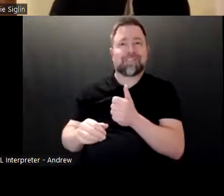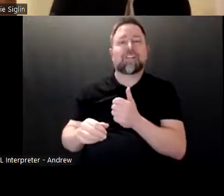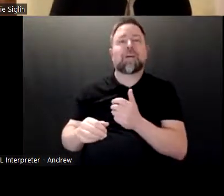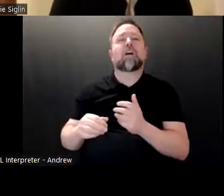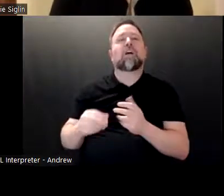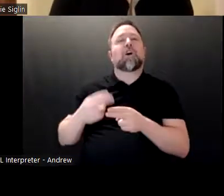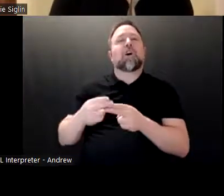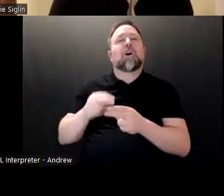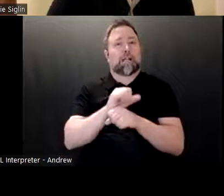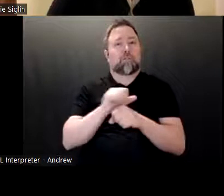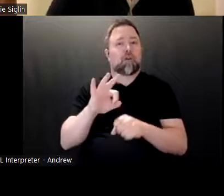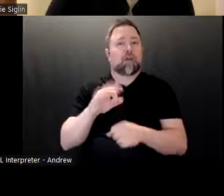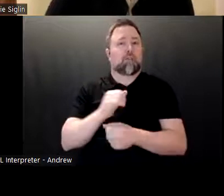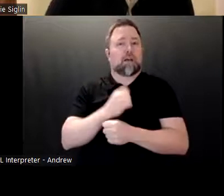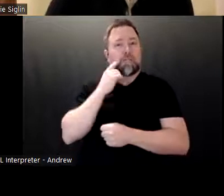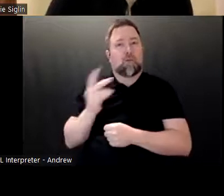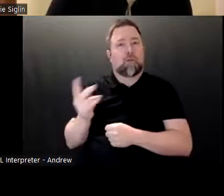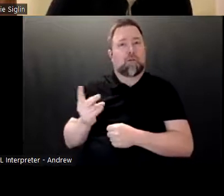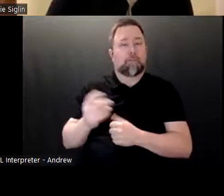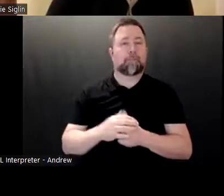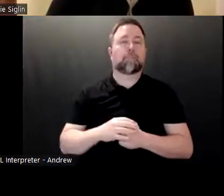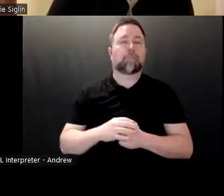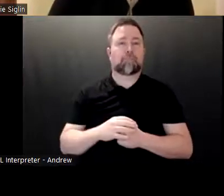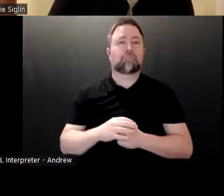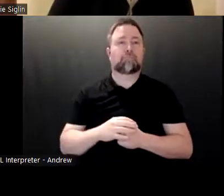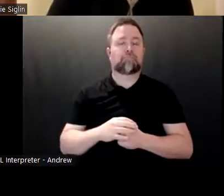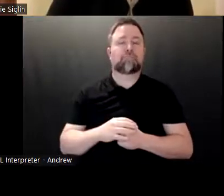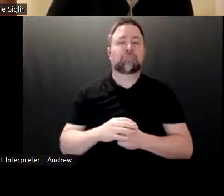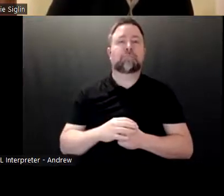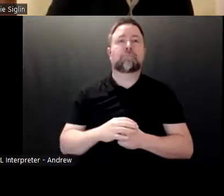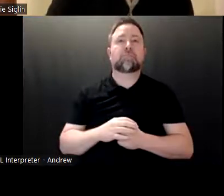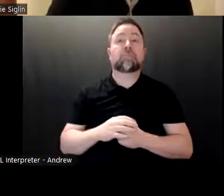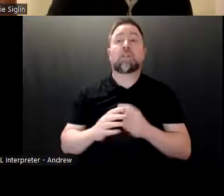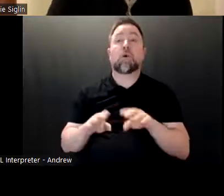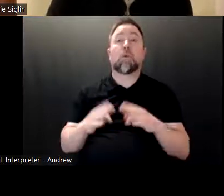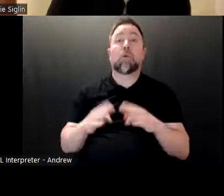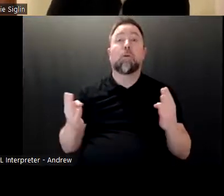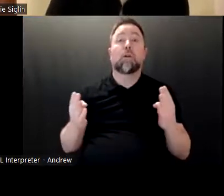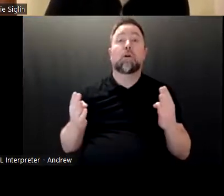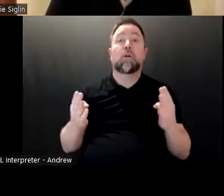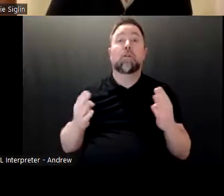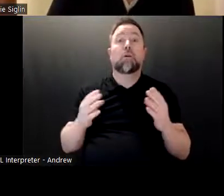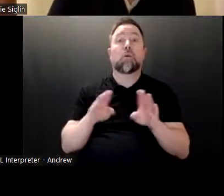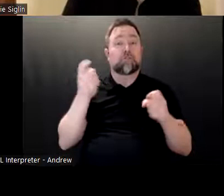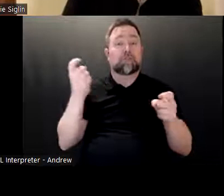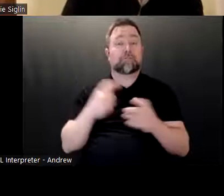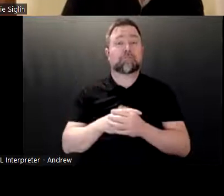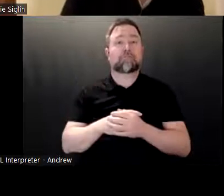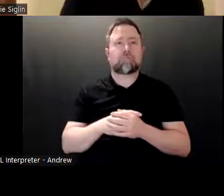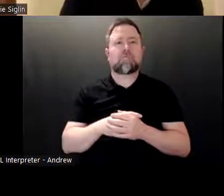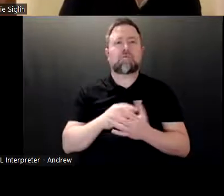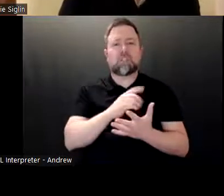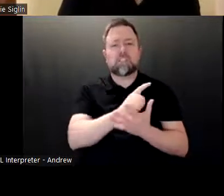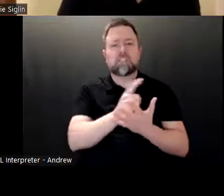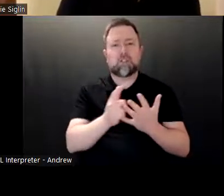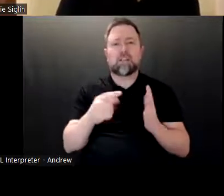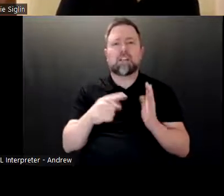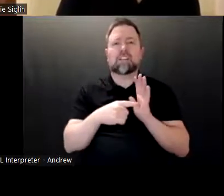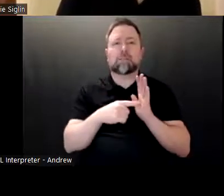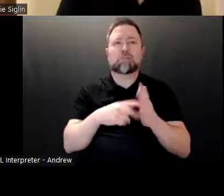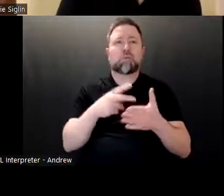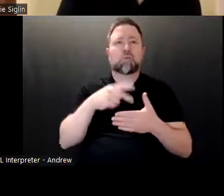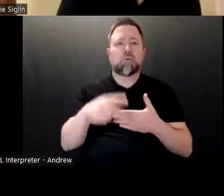Wharton created these incredibly charming coat pegs, which you see on a tour here. This is a photo of all